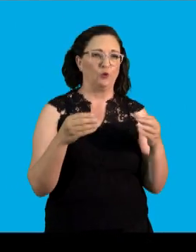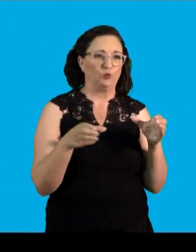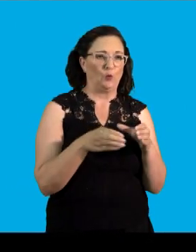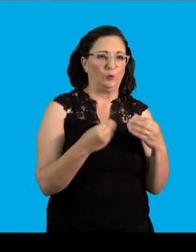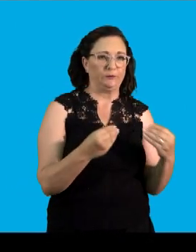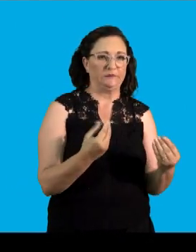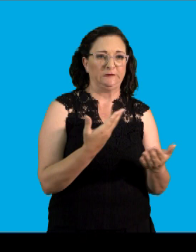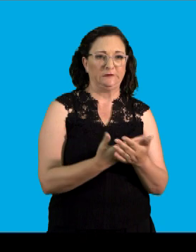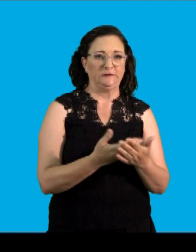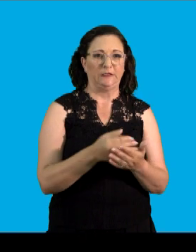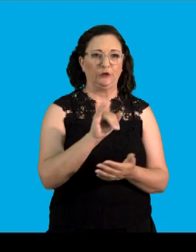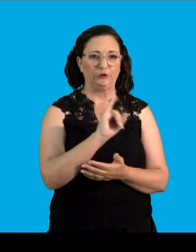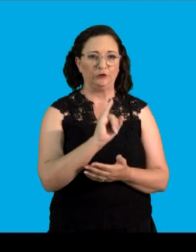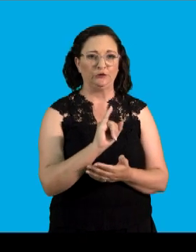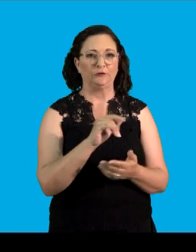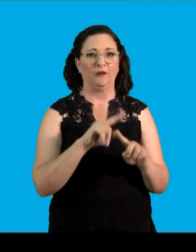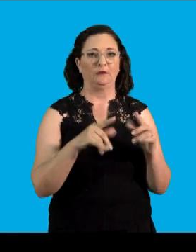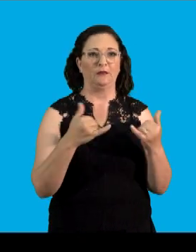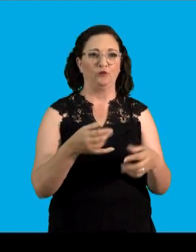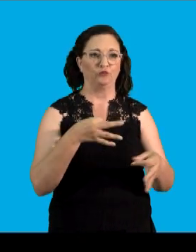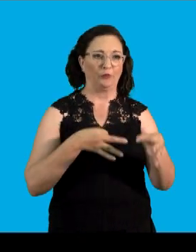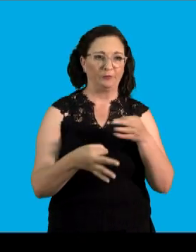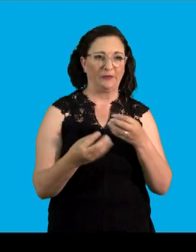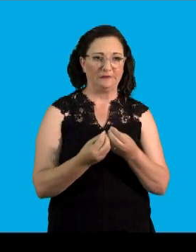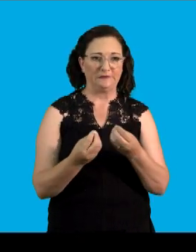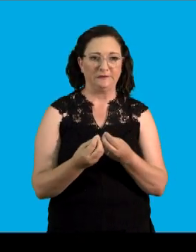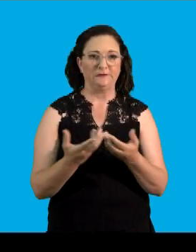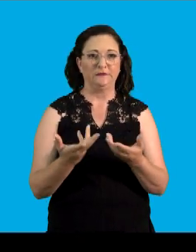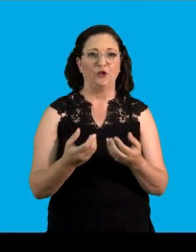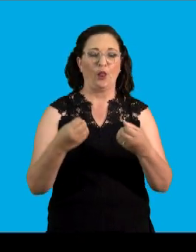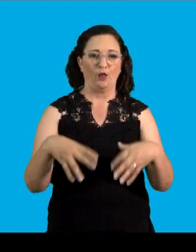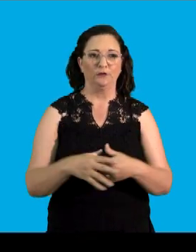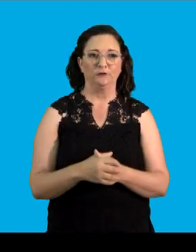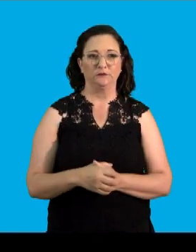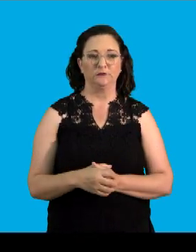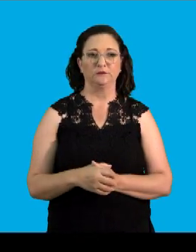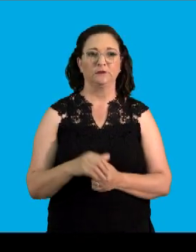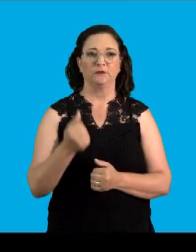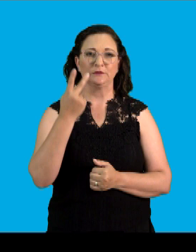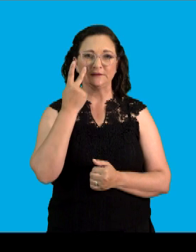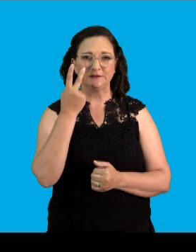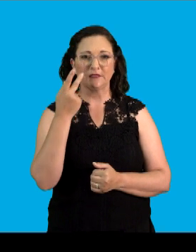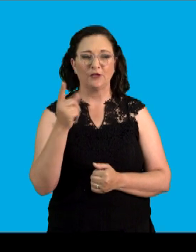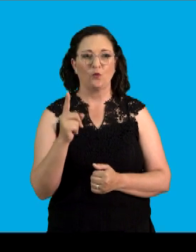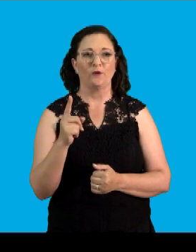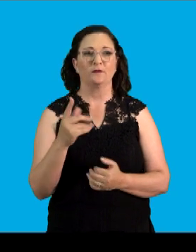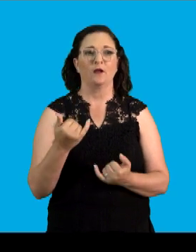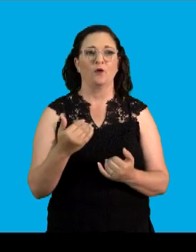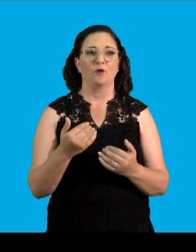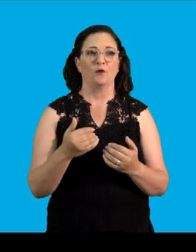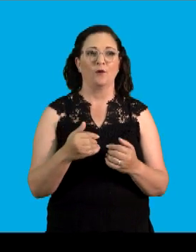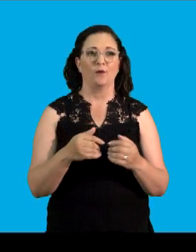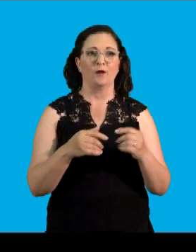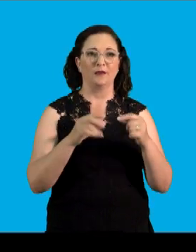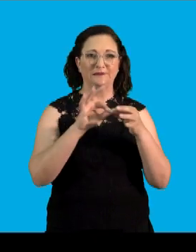afford insurance and have to replace the stolen goods themselves at greater loss. I hope you can see that we are writing in what?